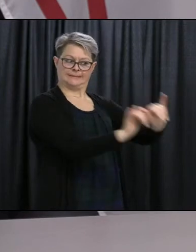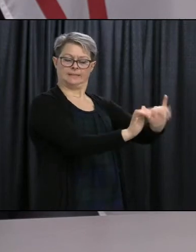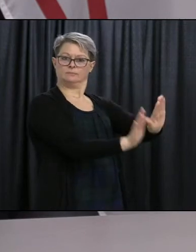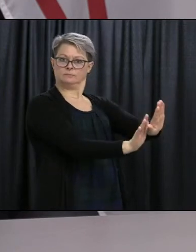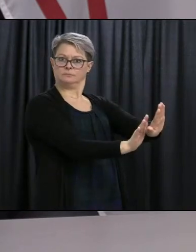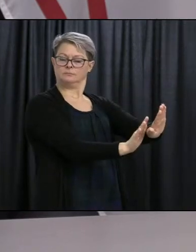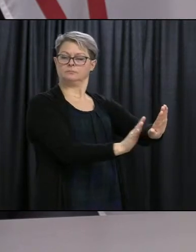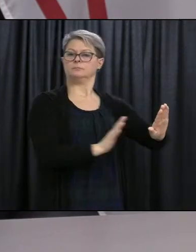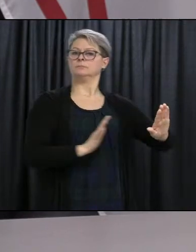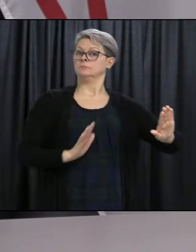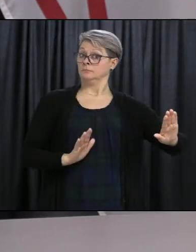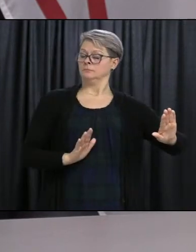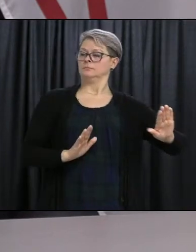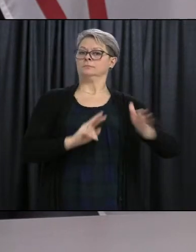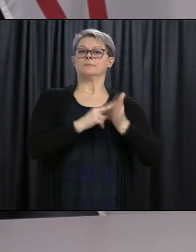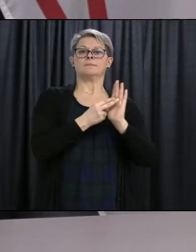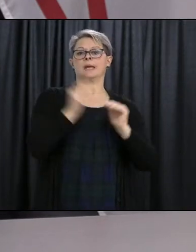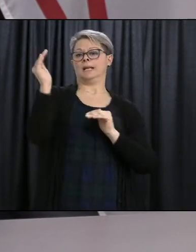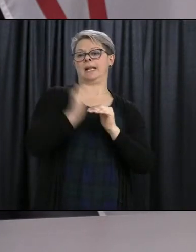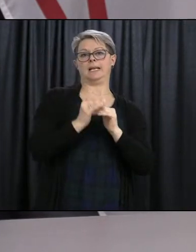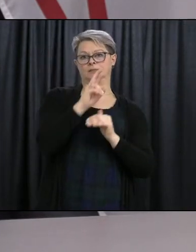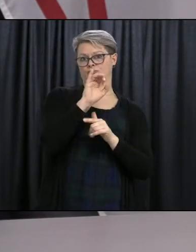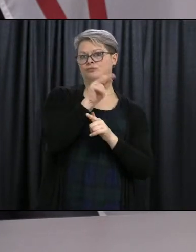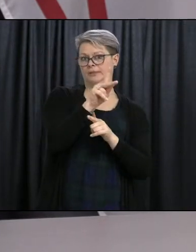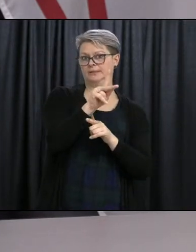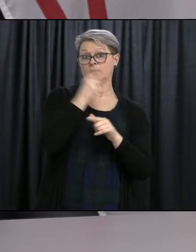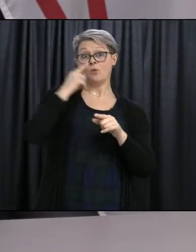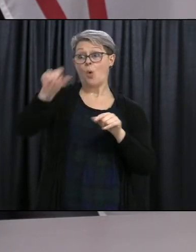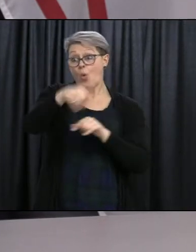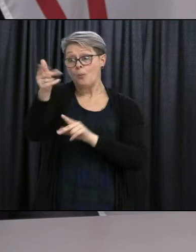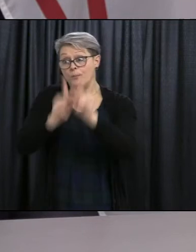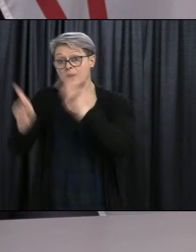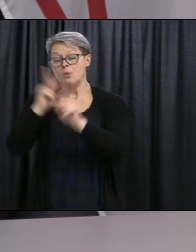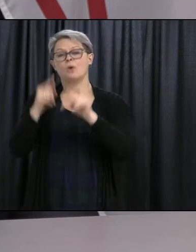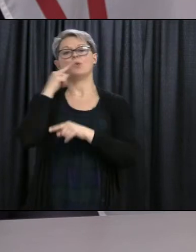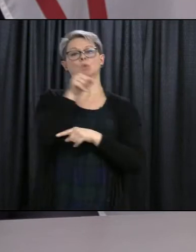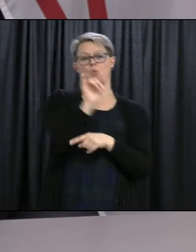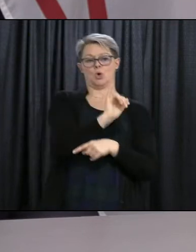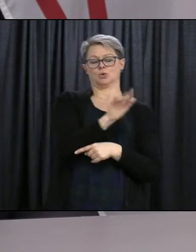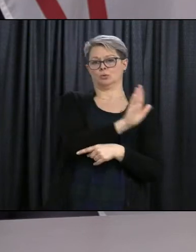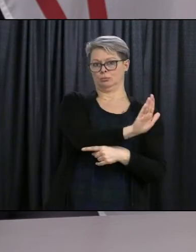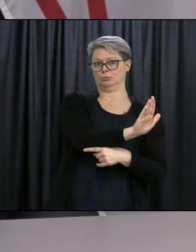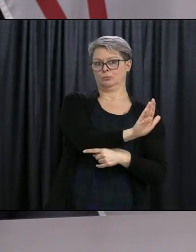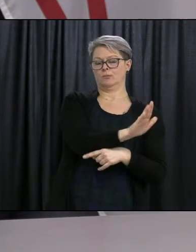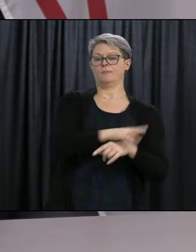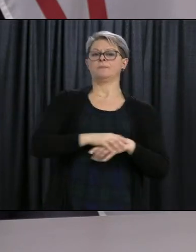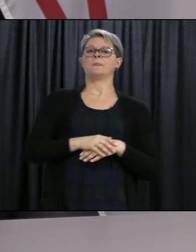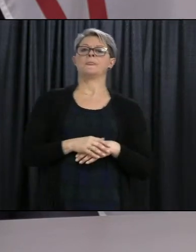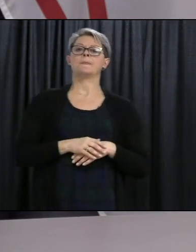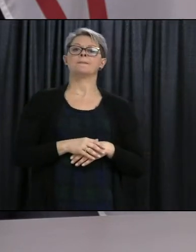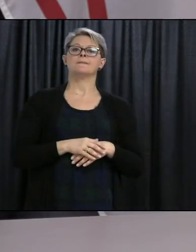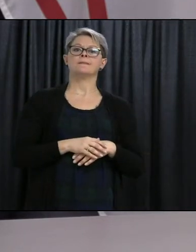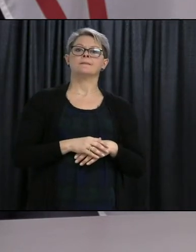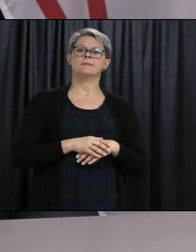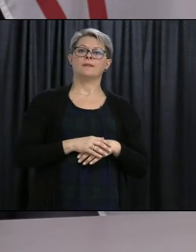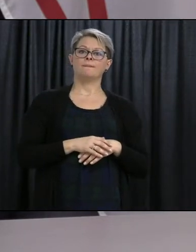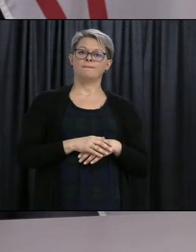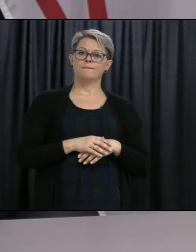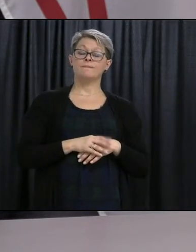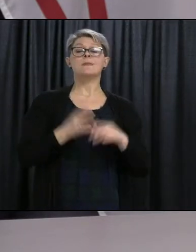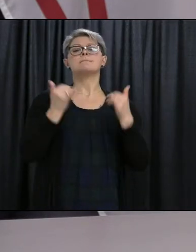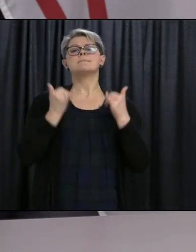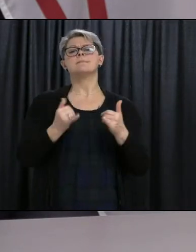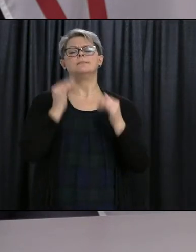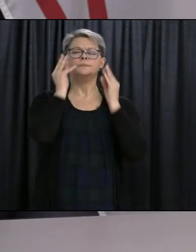out of circulation, and that's the most important thing, right? With regard to testing, certainly we are looking at options